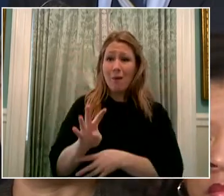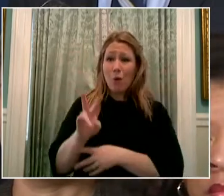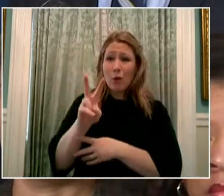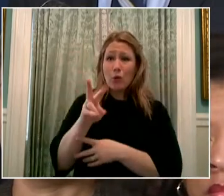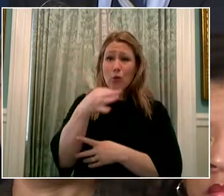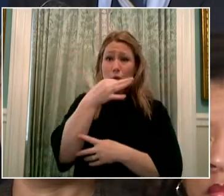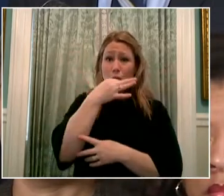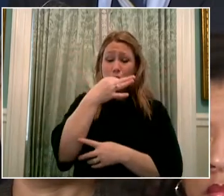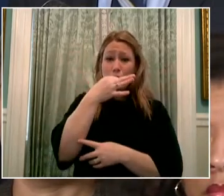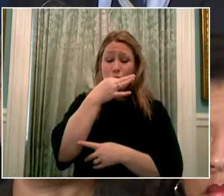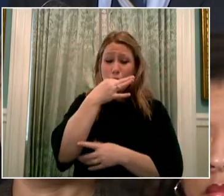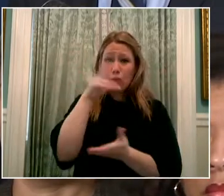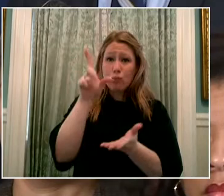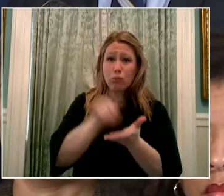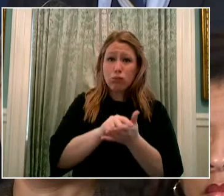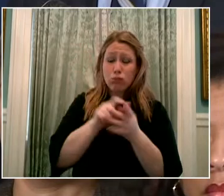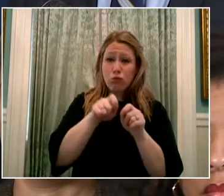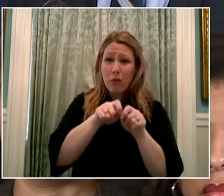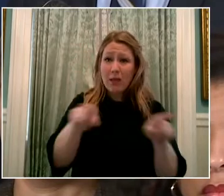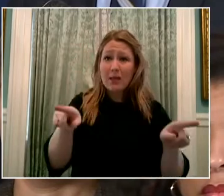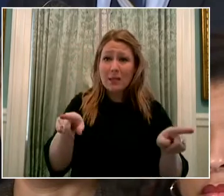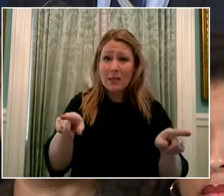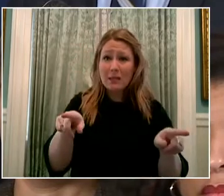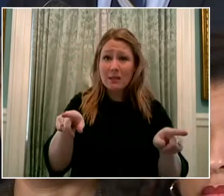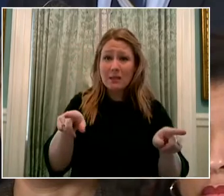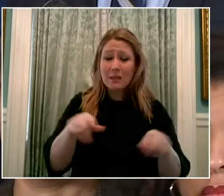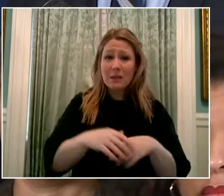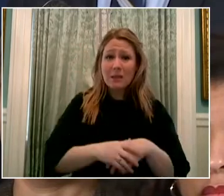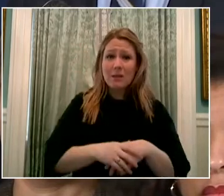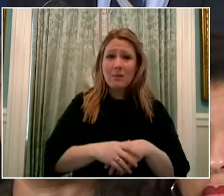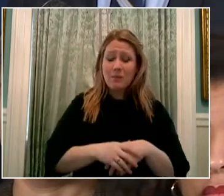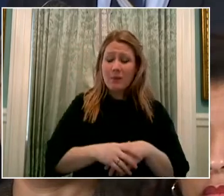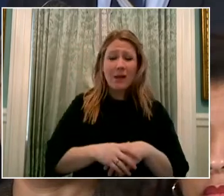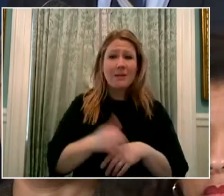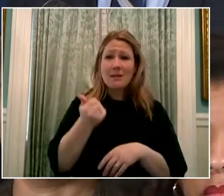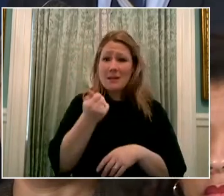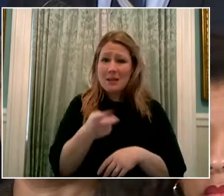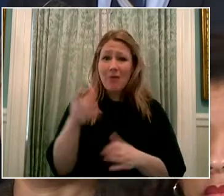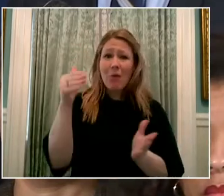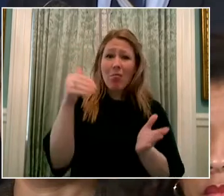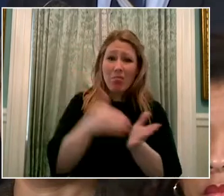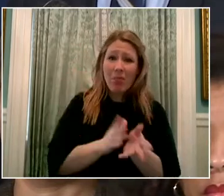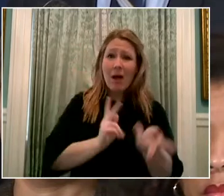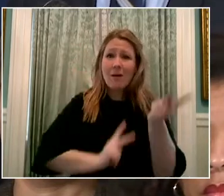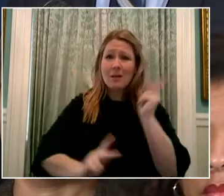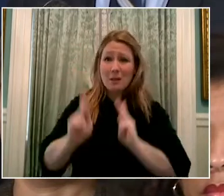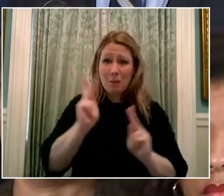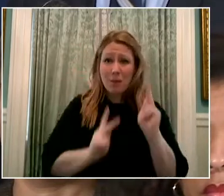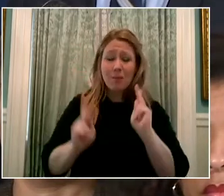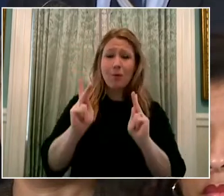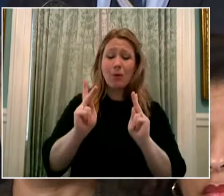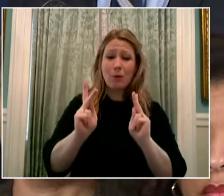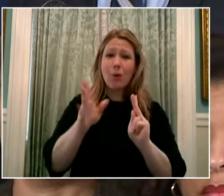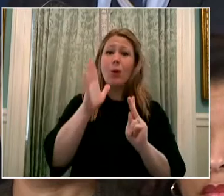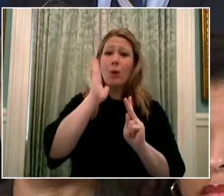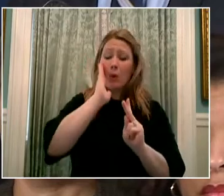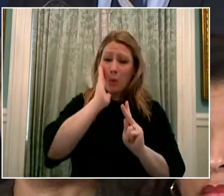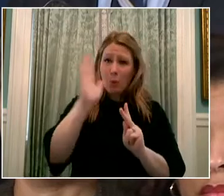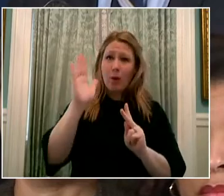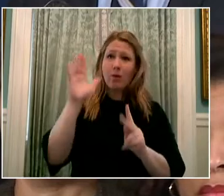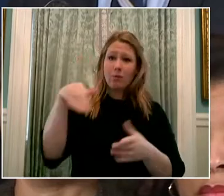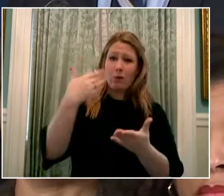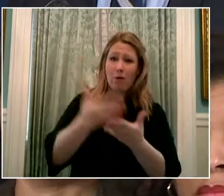to come across the border and potentially end up in New York City. So 52,000 can jump to